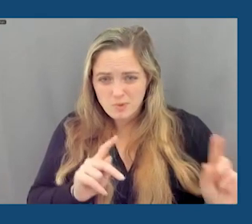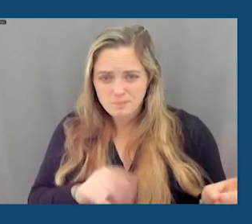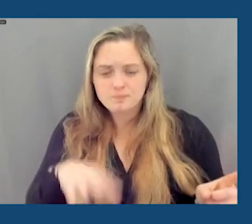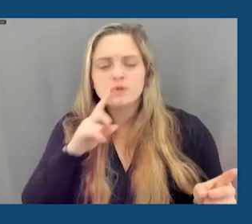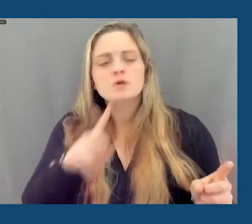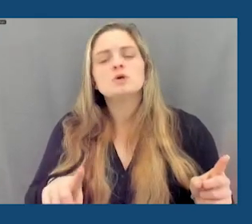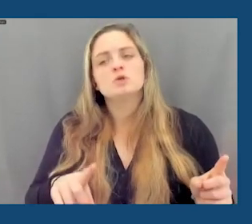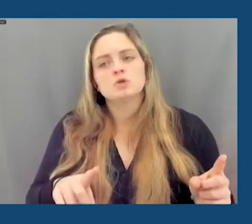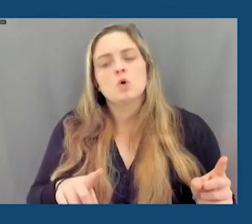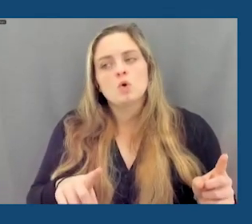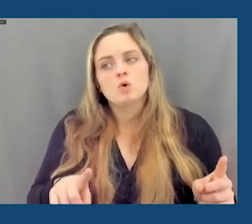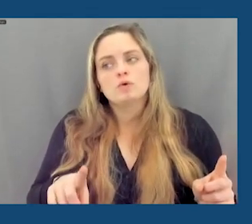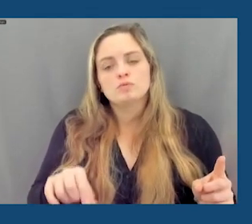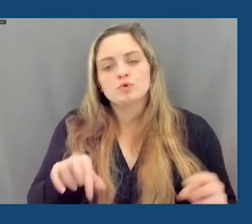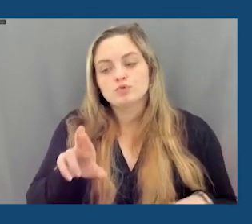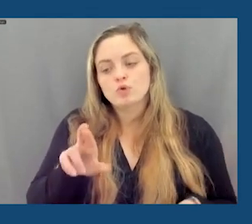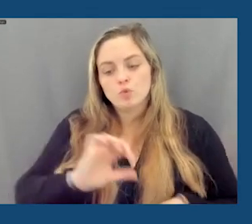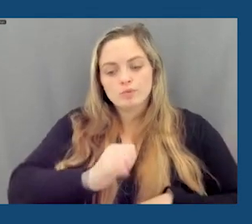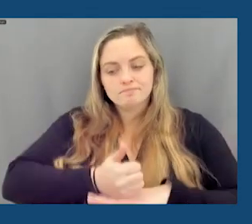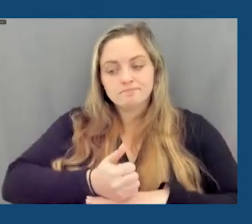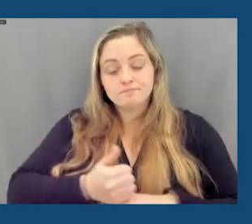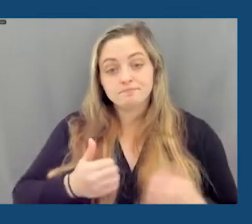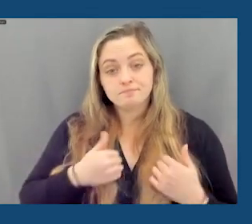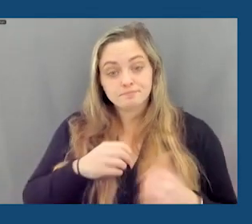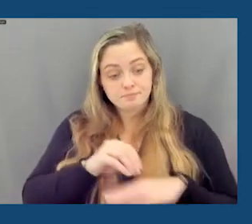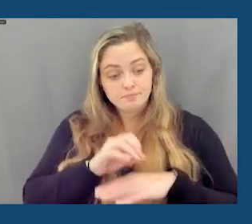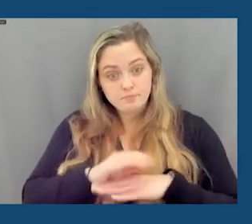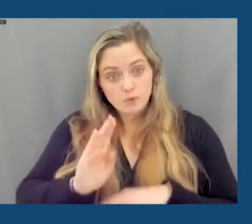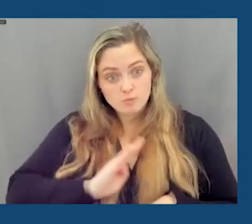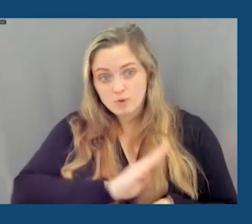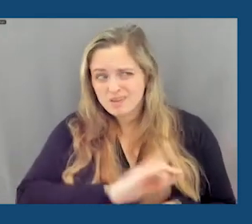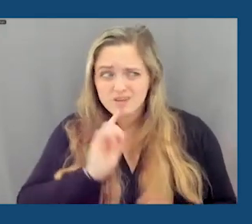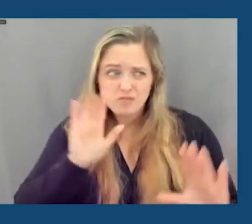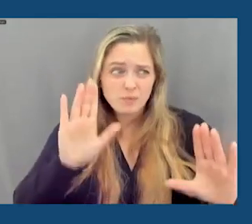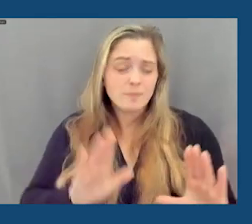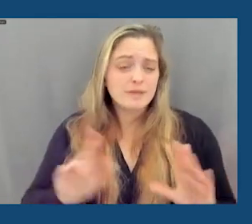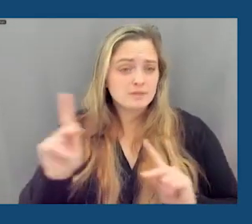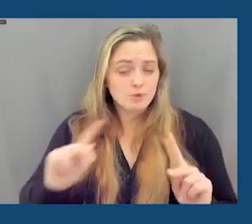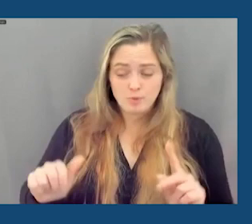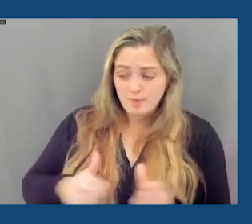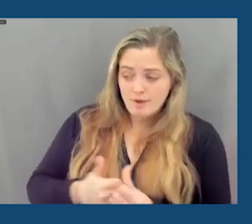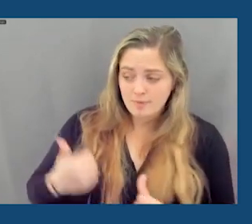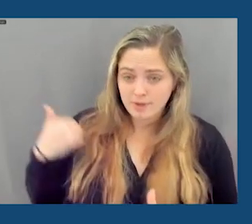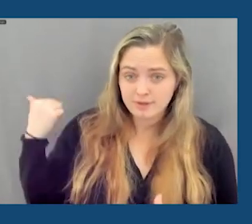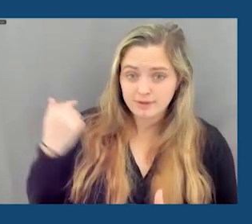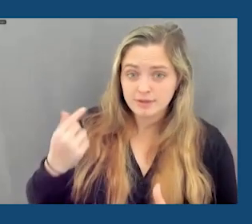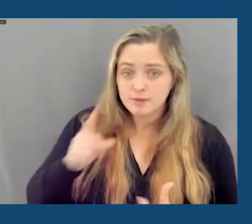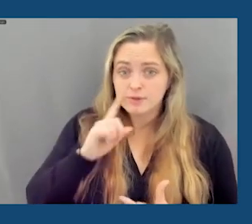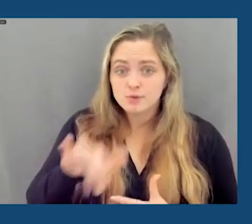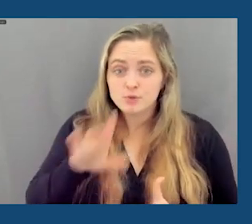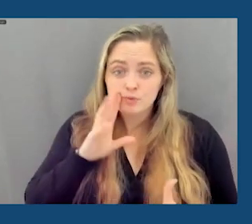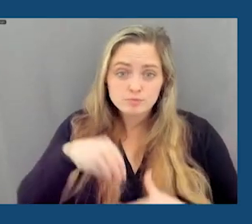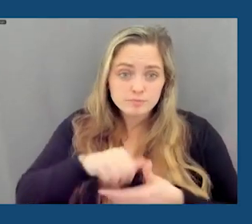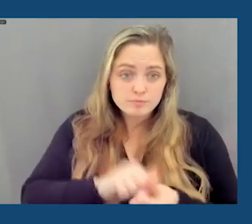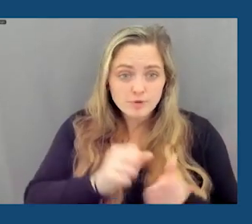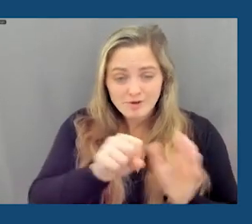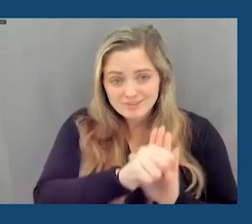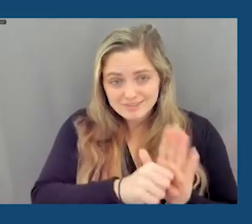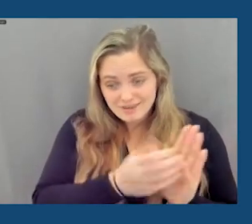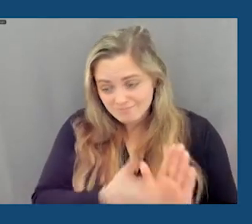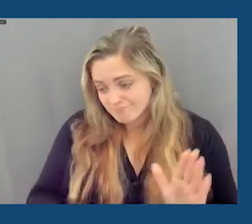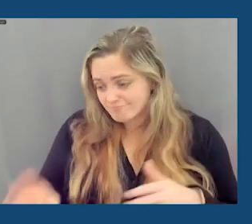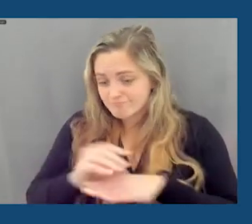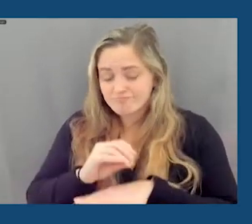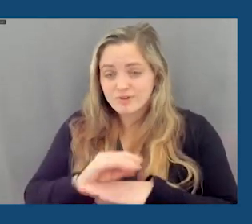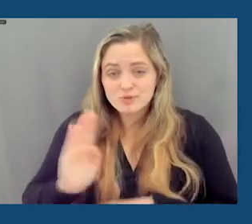forming a youth advisory board, and I think I have some outstanding candidates standing behind me to participate in our statewide youth advisory board,